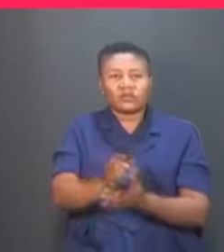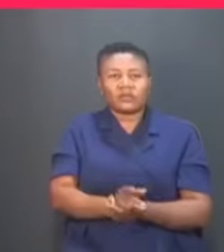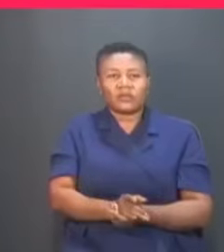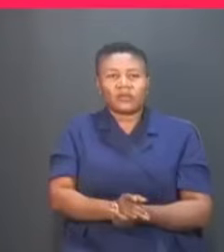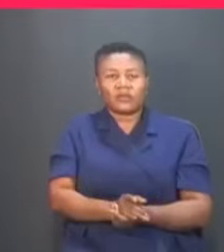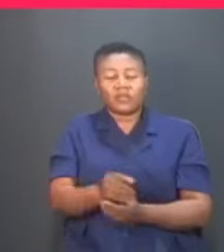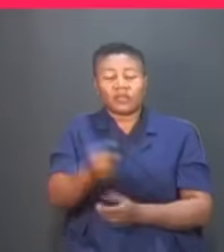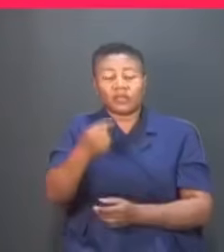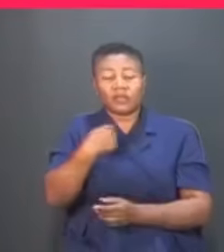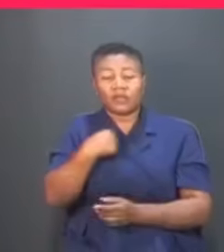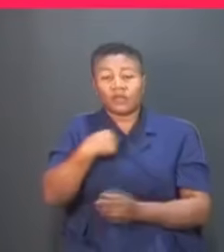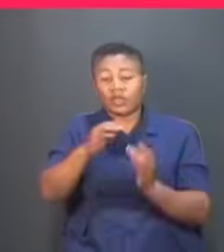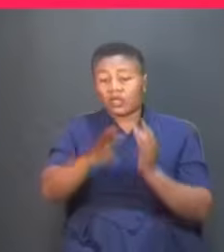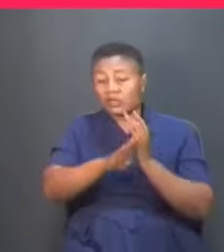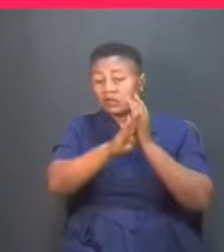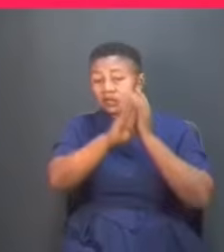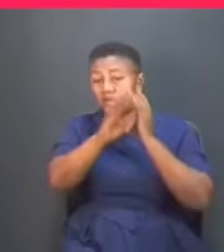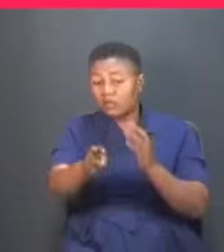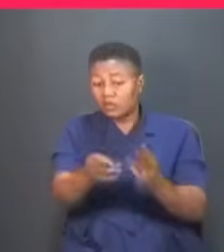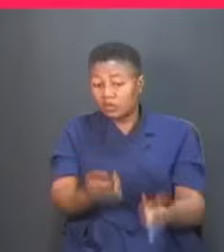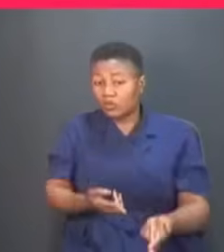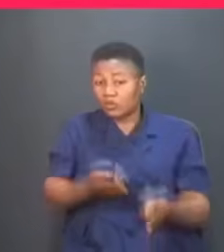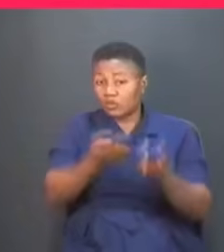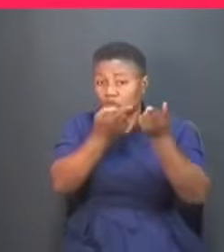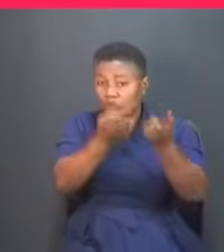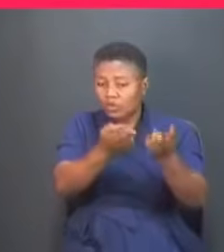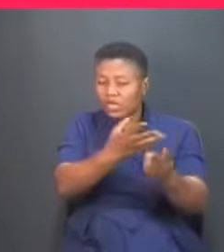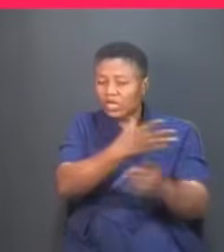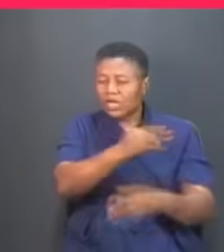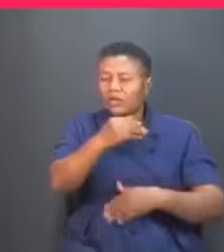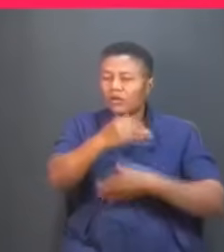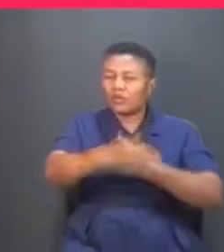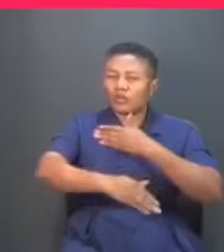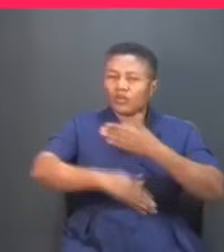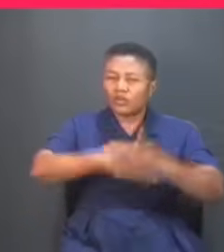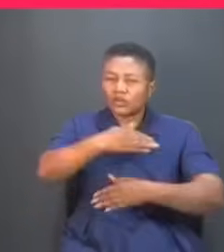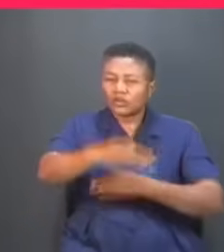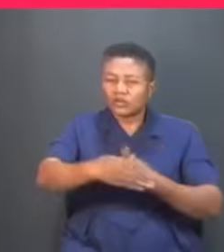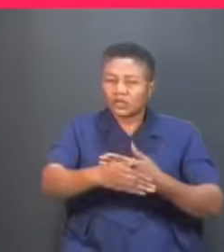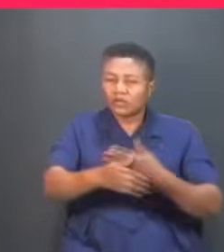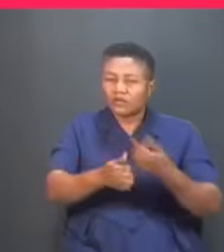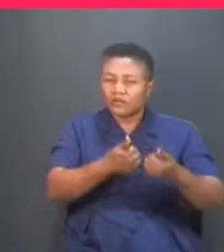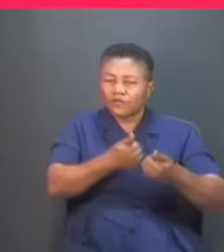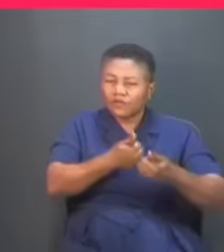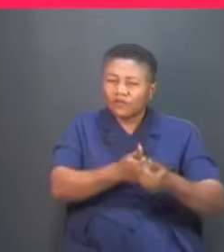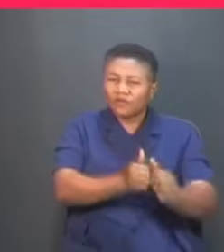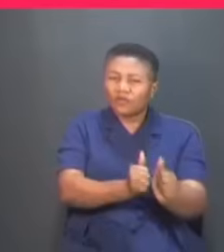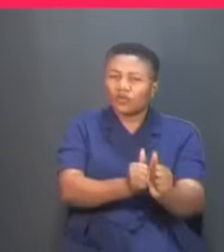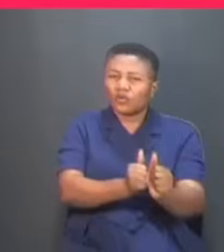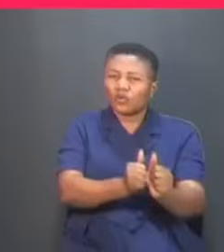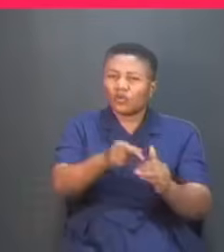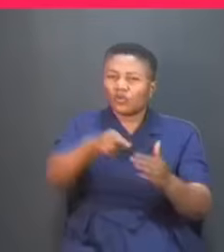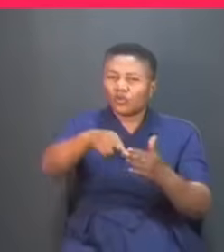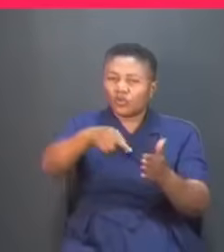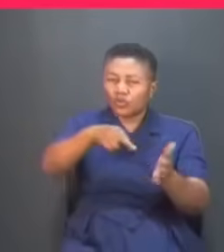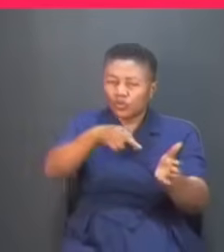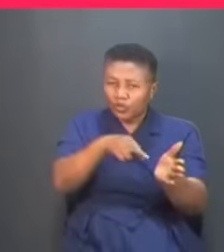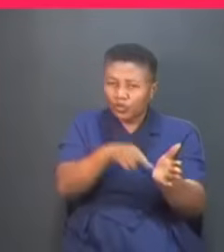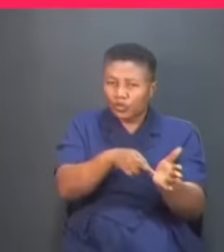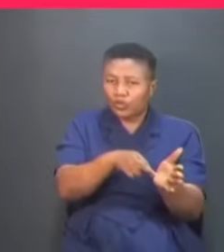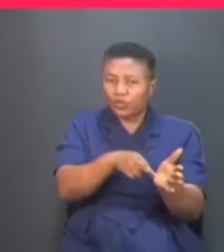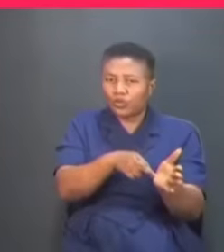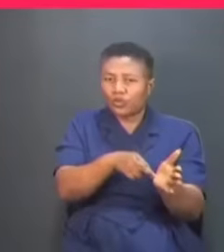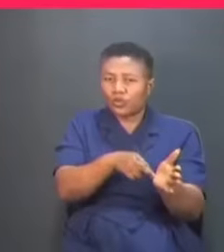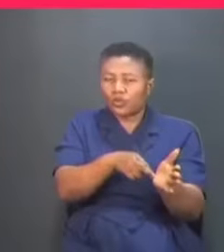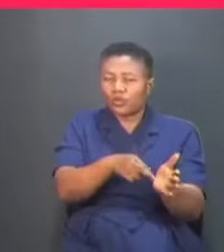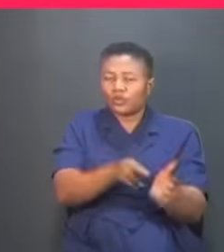I directed the request be processed in accordance with the applicable rules governing the introduction of bills